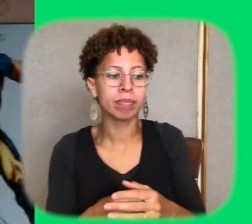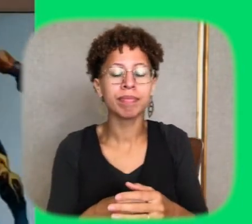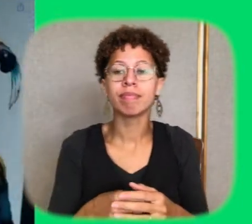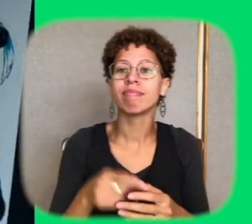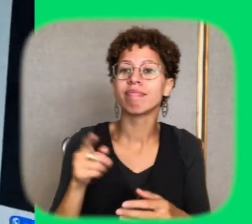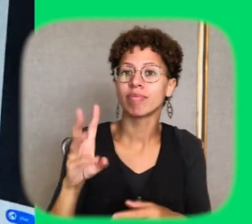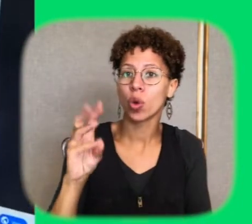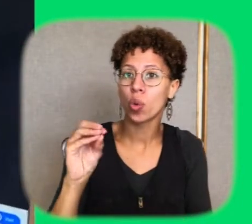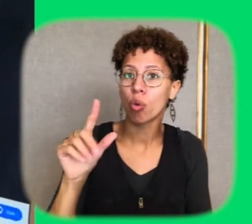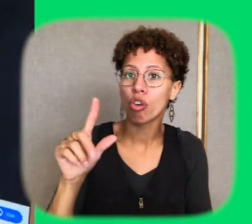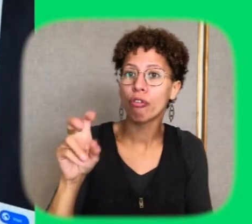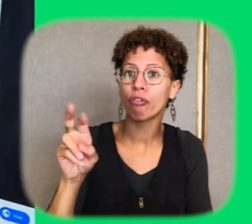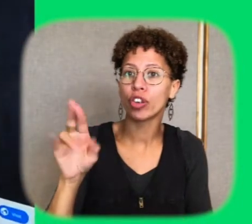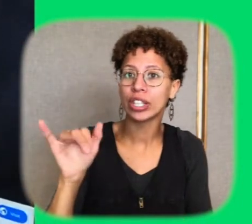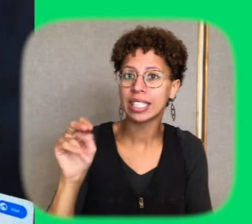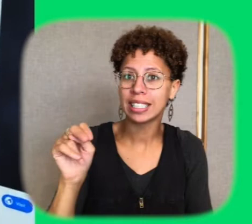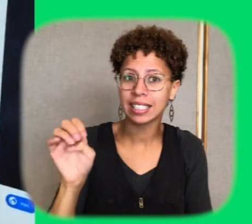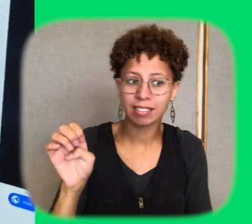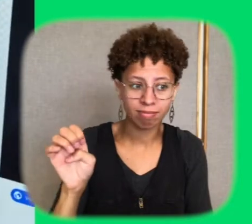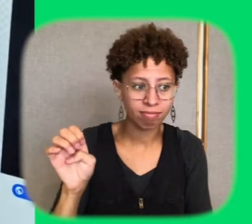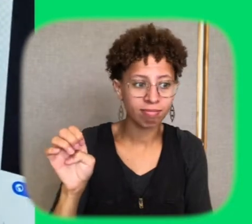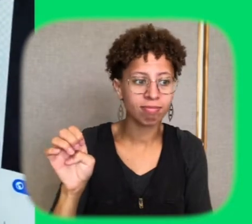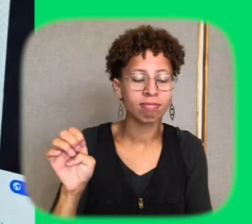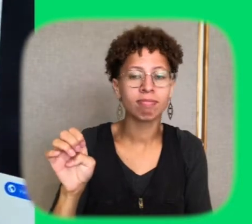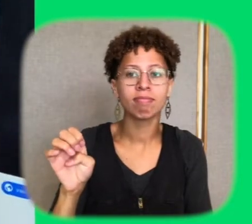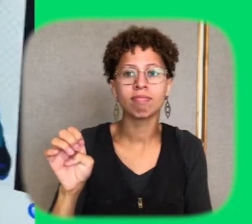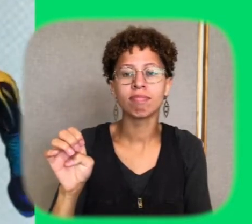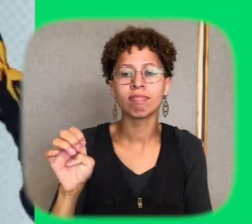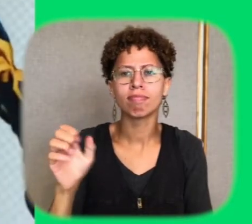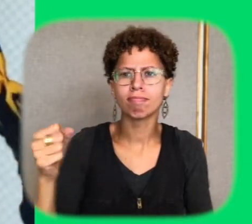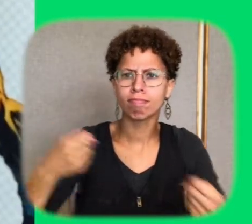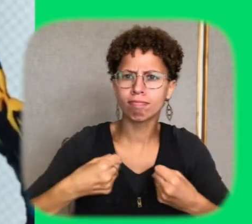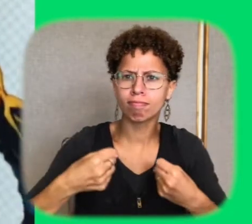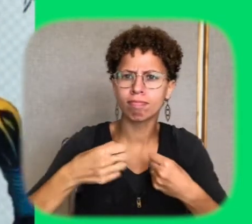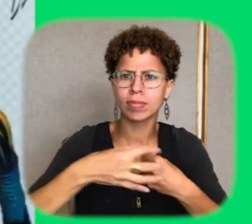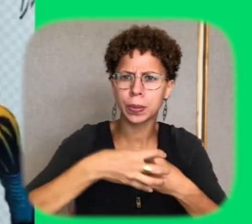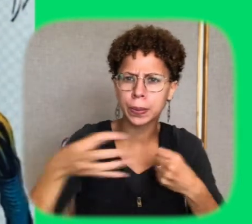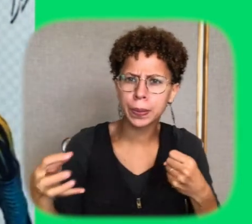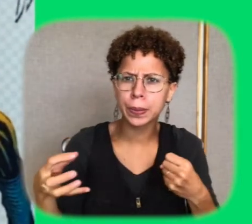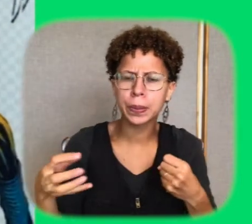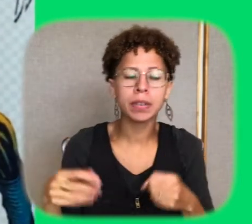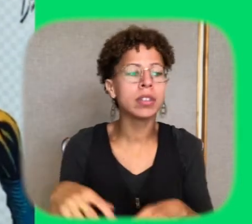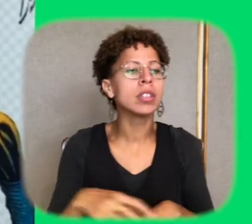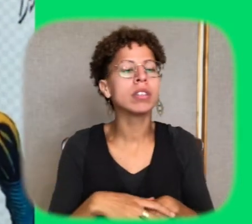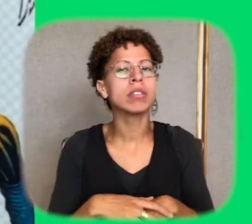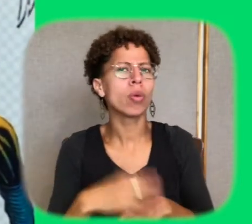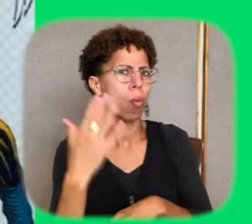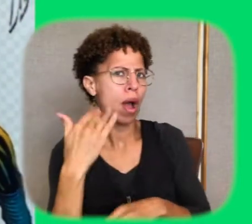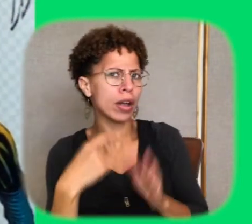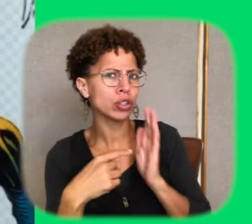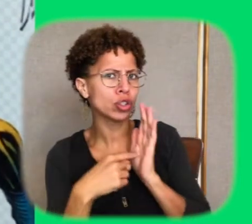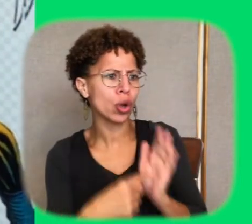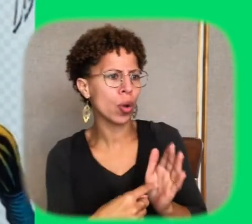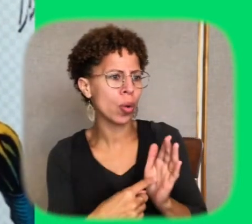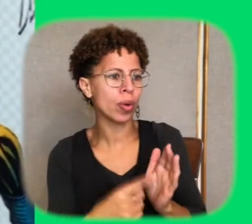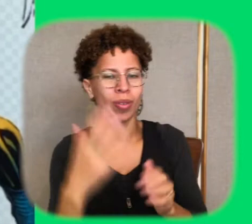Wolverine. Okay, hold it still. Why did you choose to show Wolverine? Because he's an angry cat man.